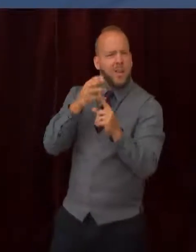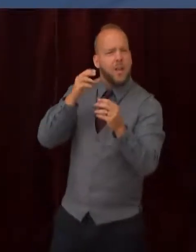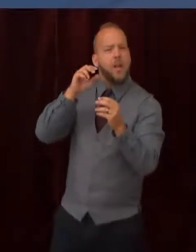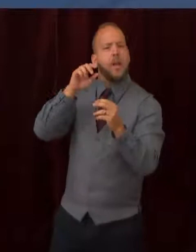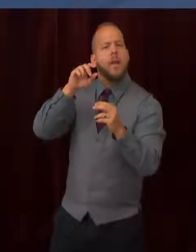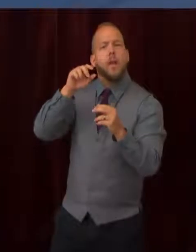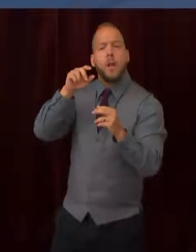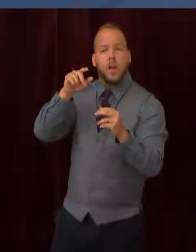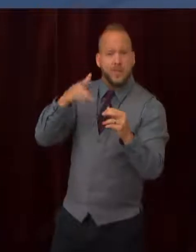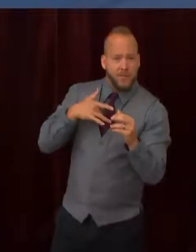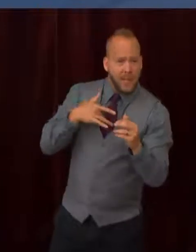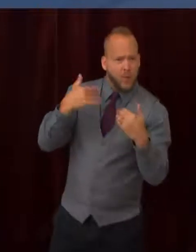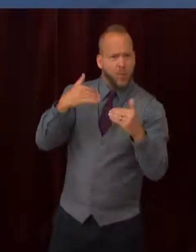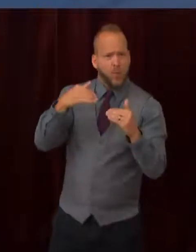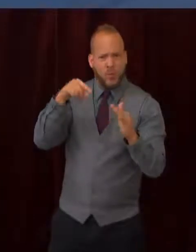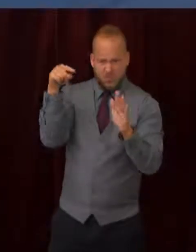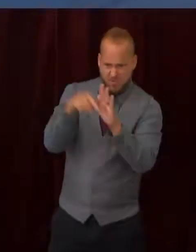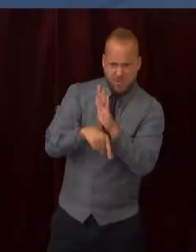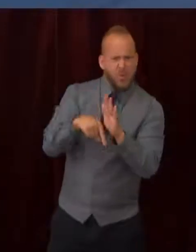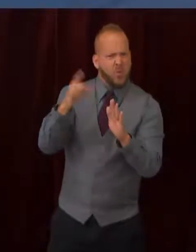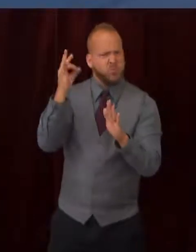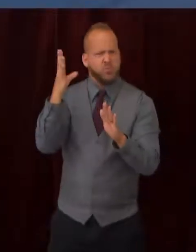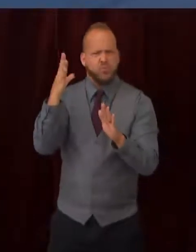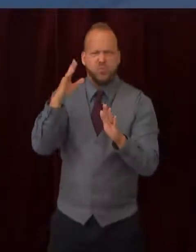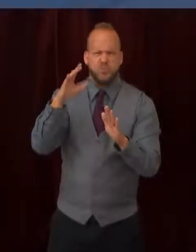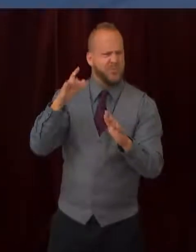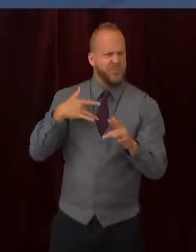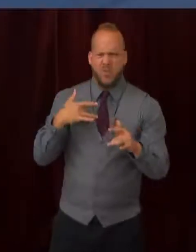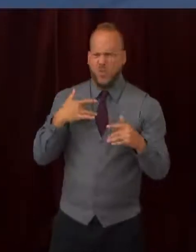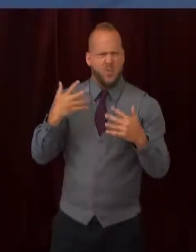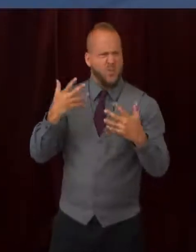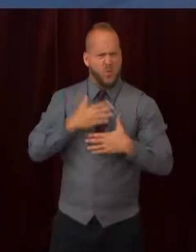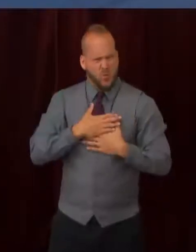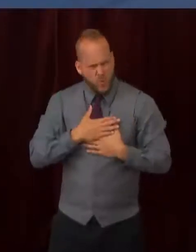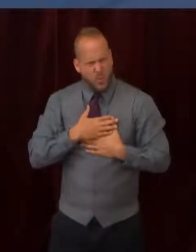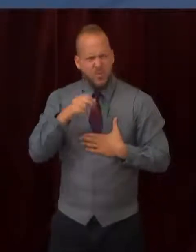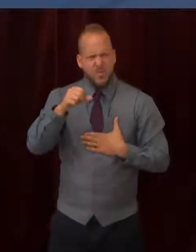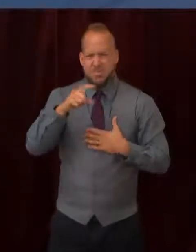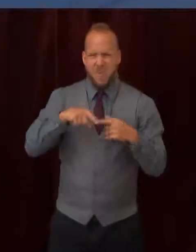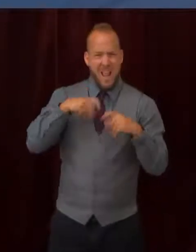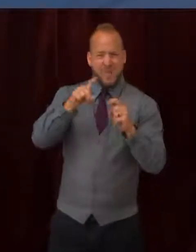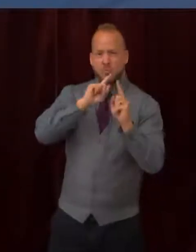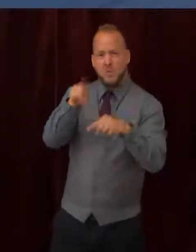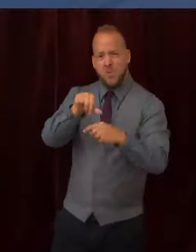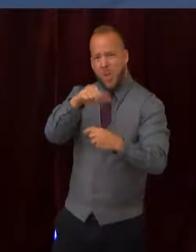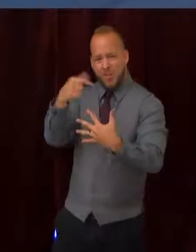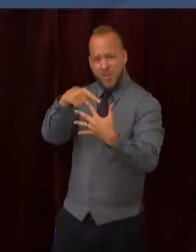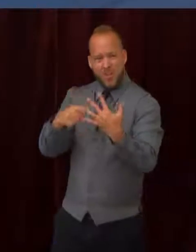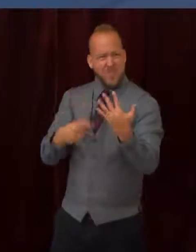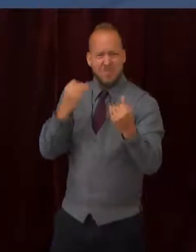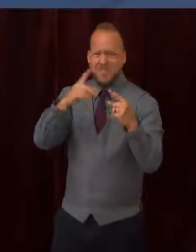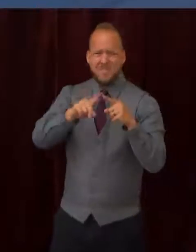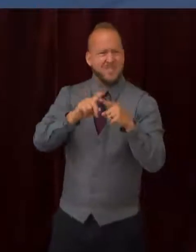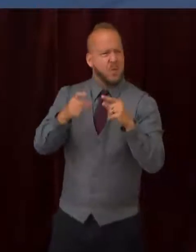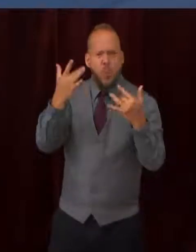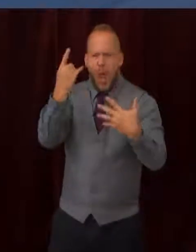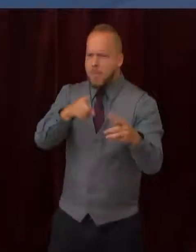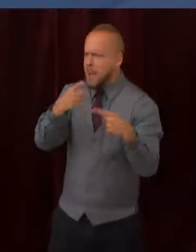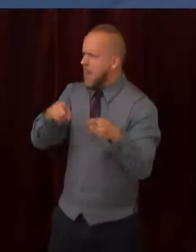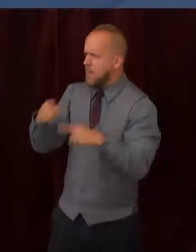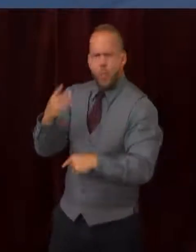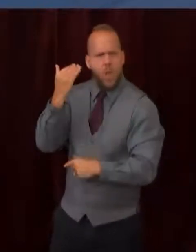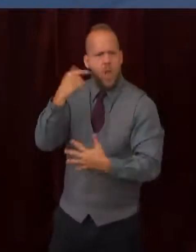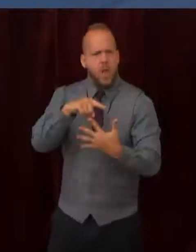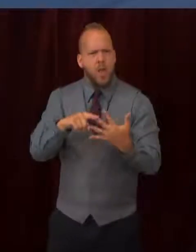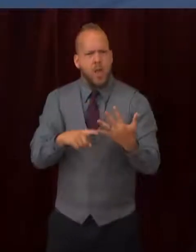many other things that we need to address because of racial inequity in our society. Certainly the economic inequities are